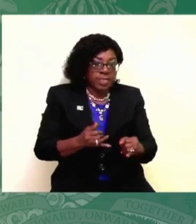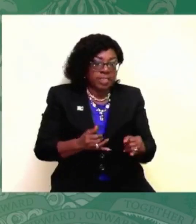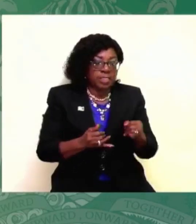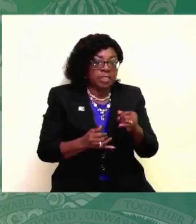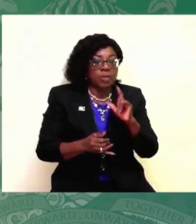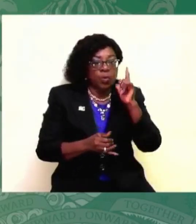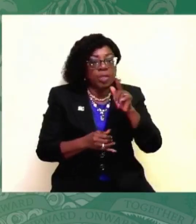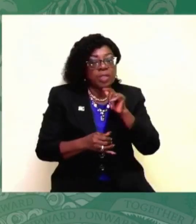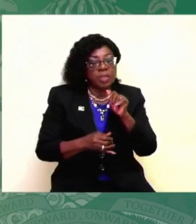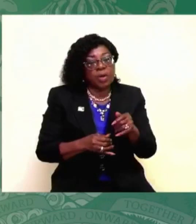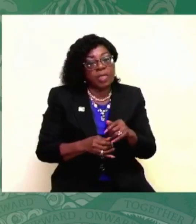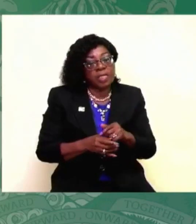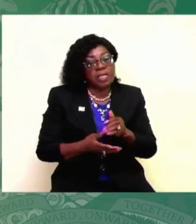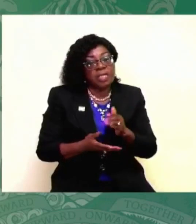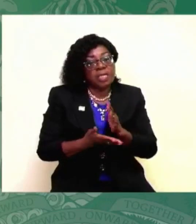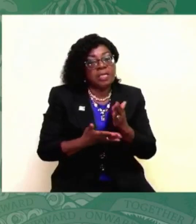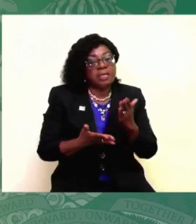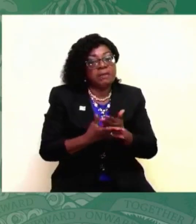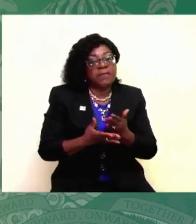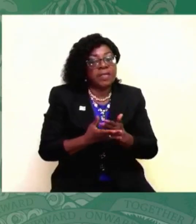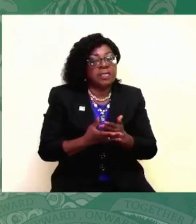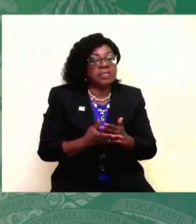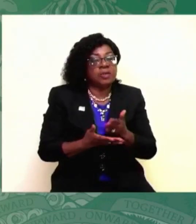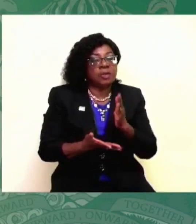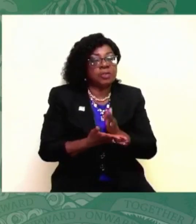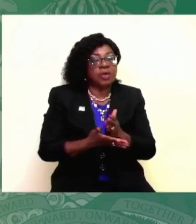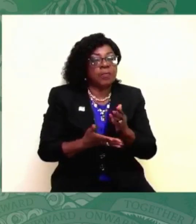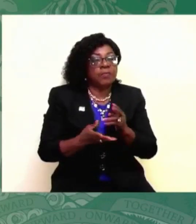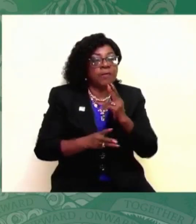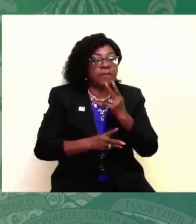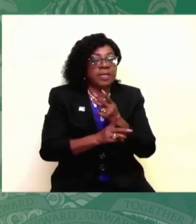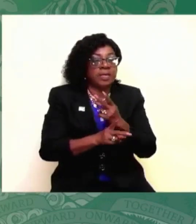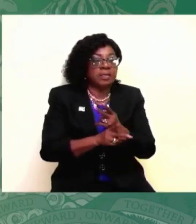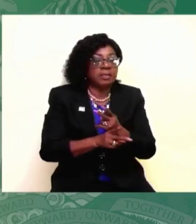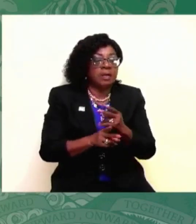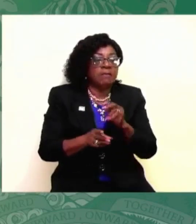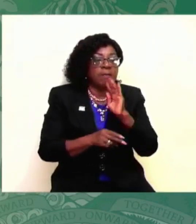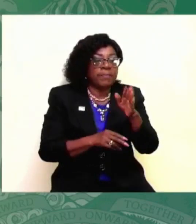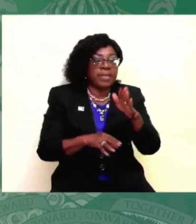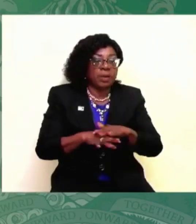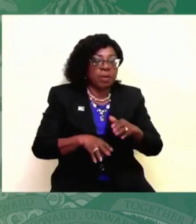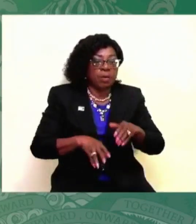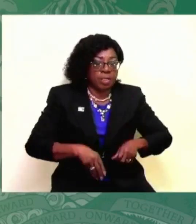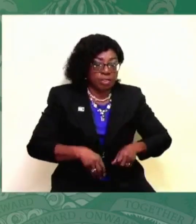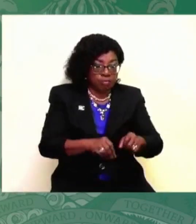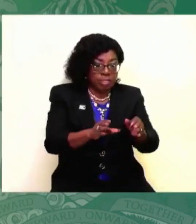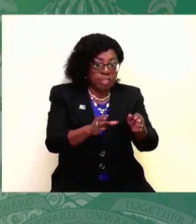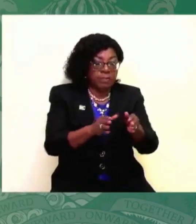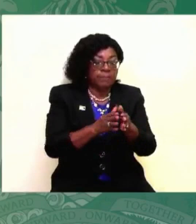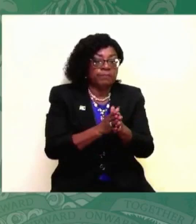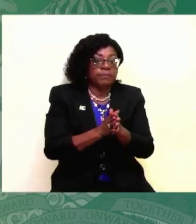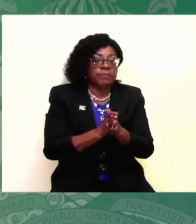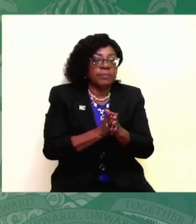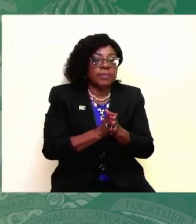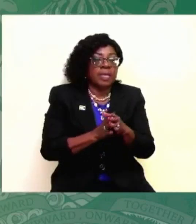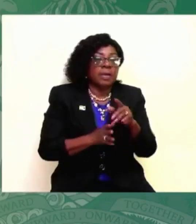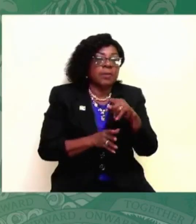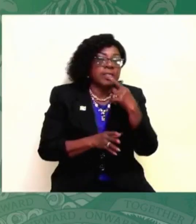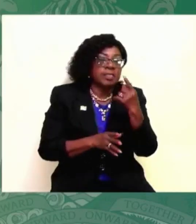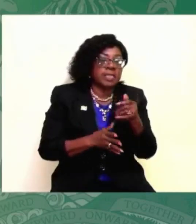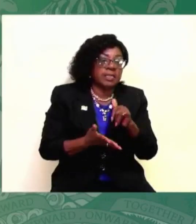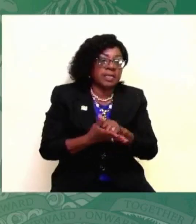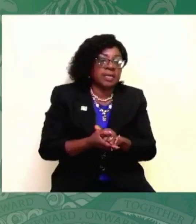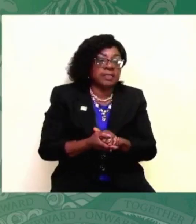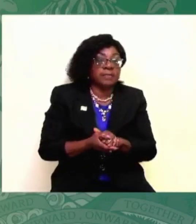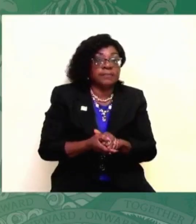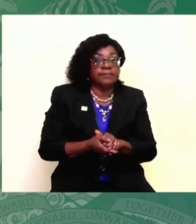not inconvenience or prohibit vehicles from being on the road. So the model speaker, I want to repeat that because I know